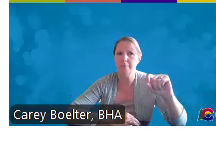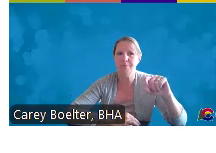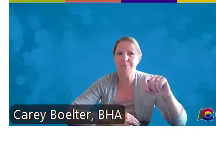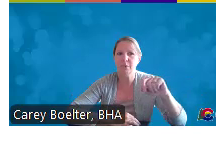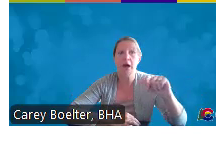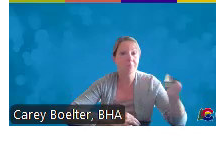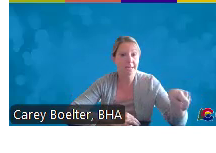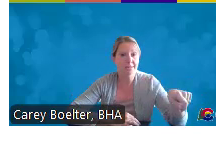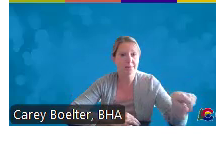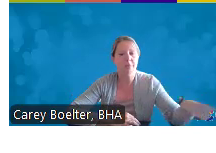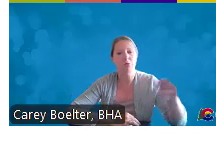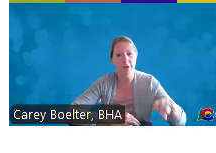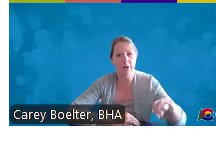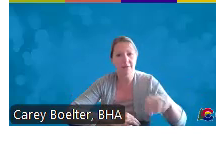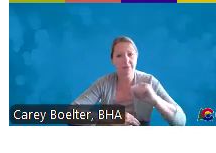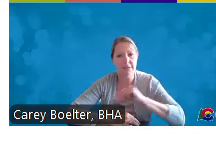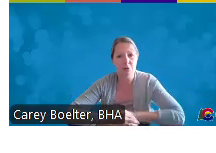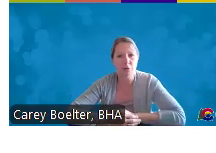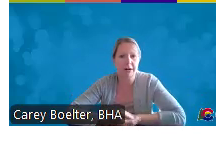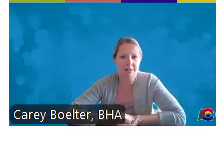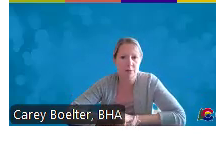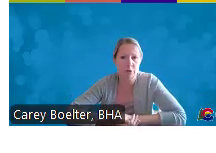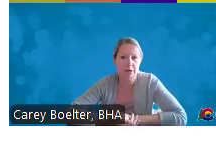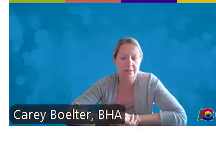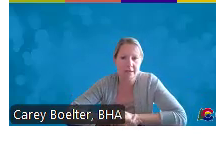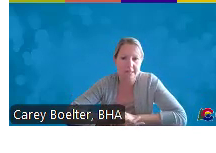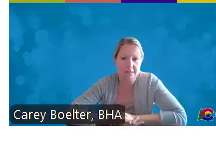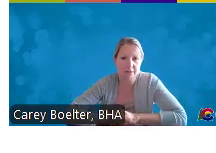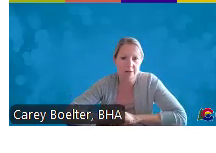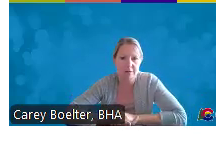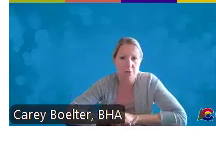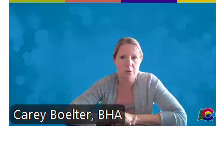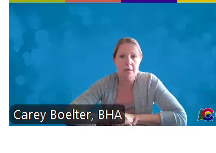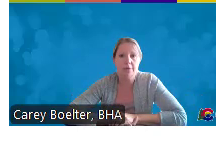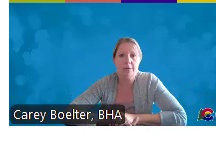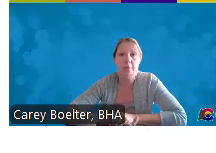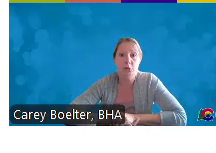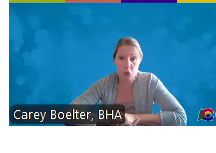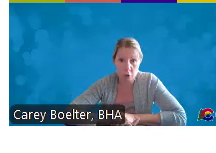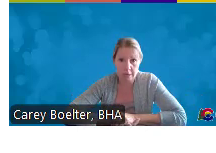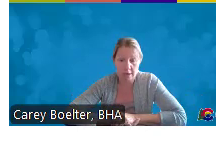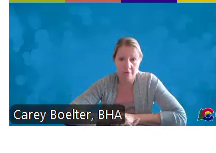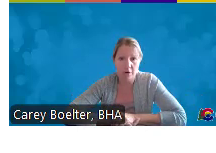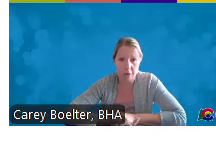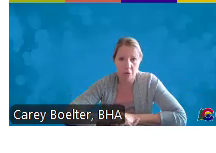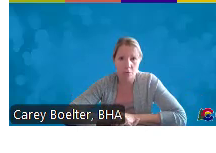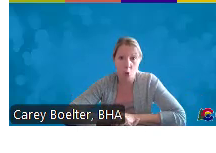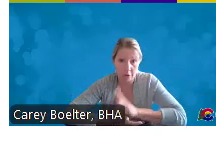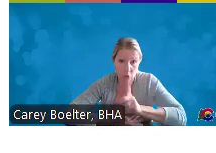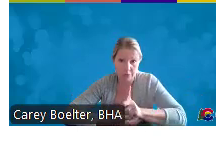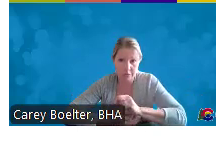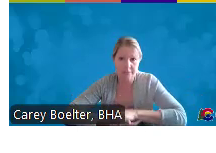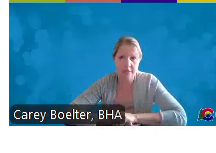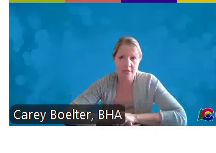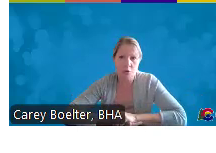couple updates before they'll have the CEU credits, but we're going to get that taken care of. So the majority of our